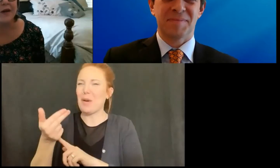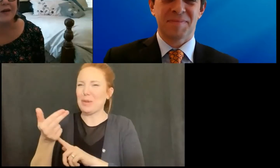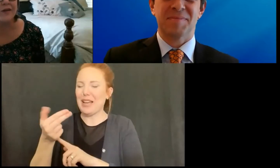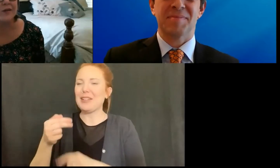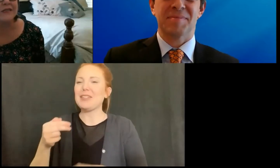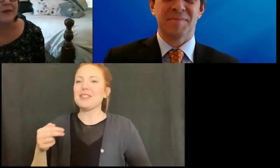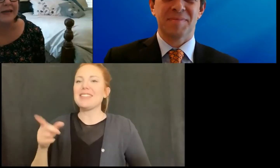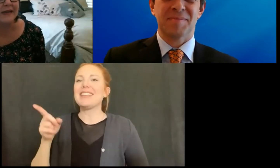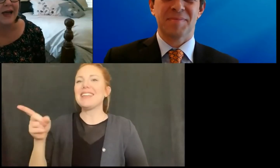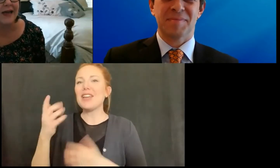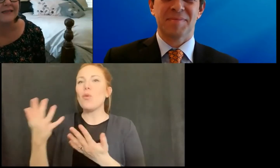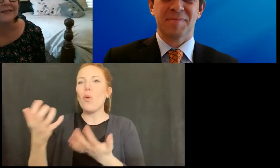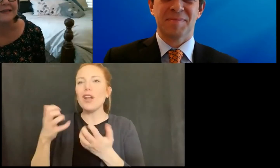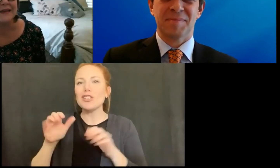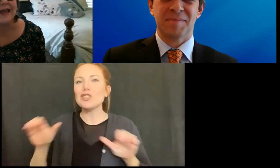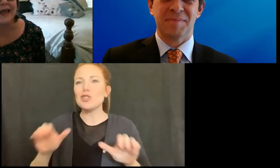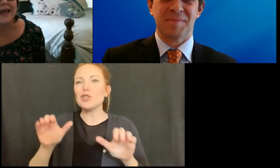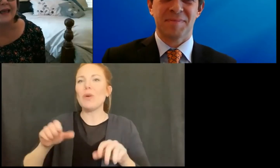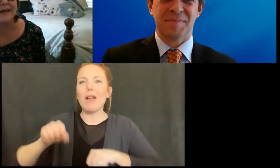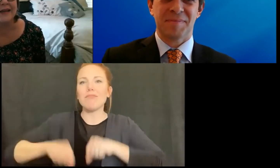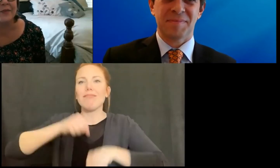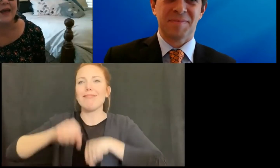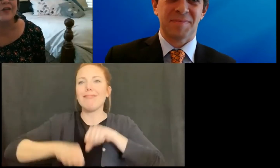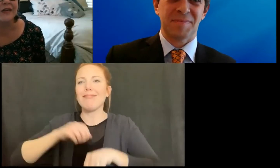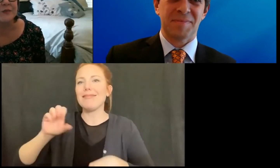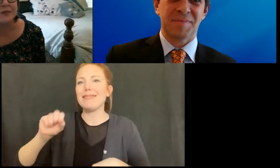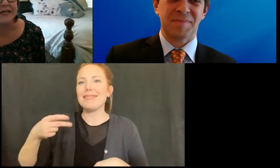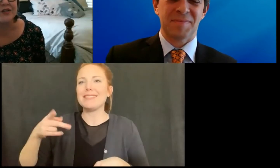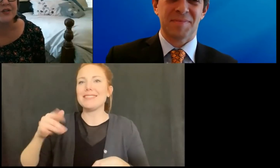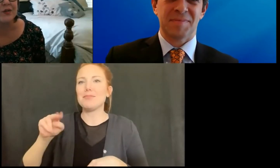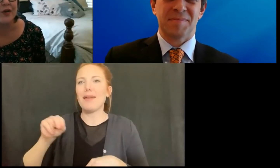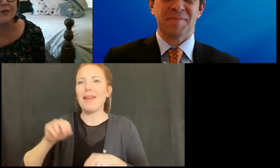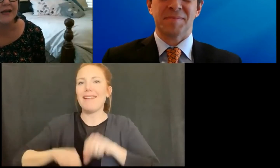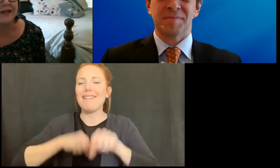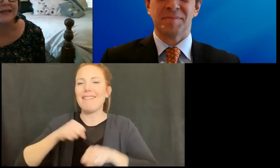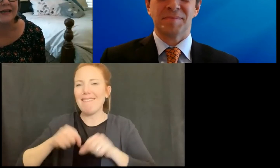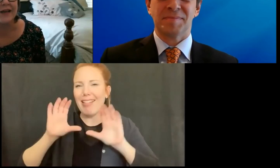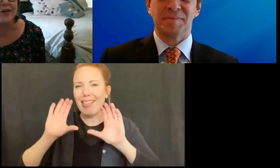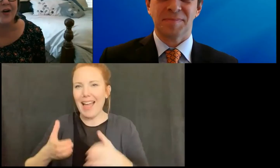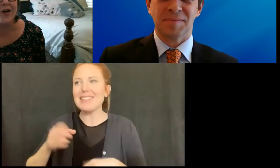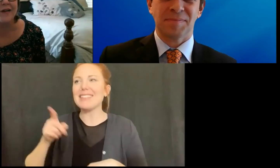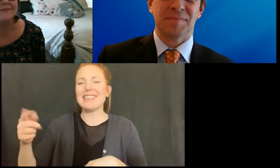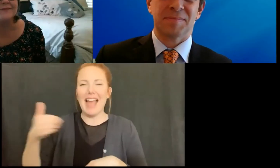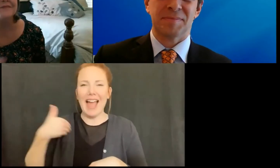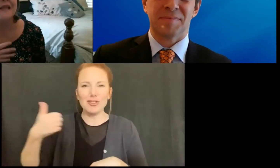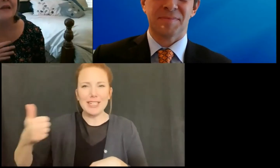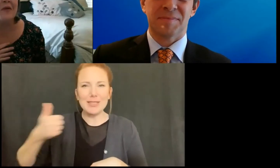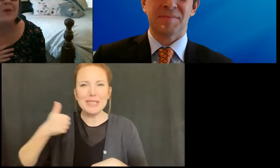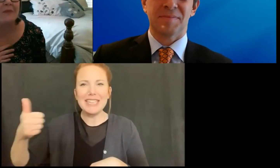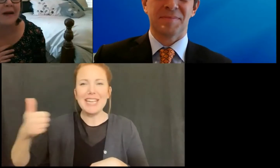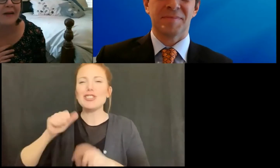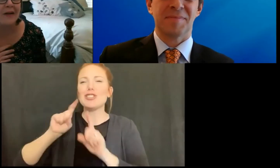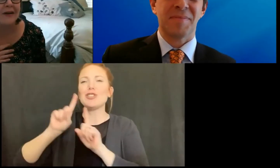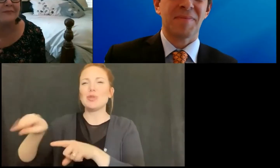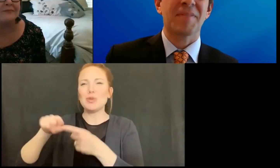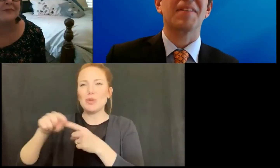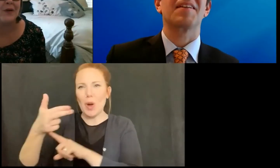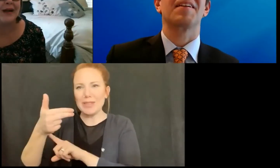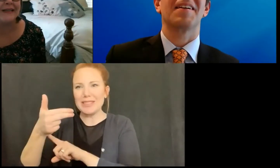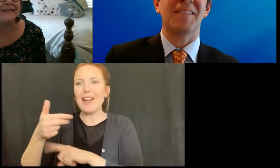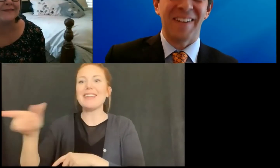He wanted to do a spin class, and he had transportation to the hotel. He didn't have a car. He rode in my